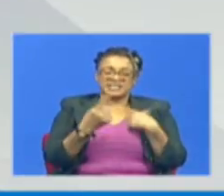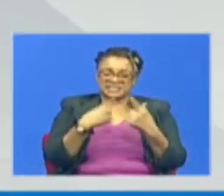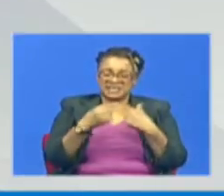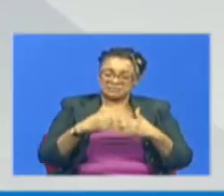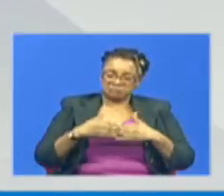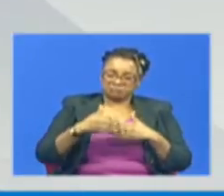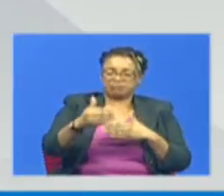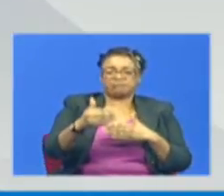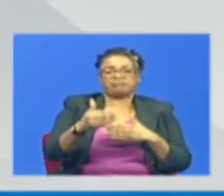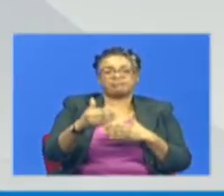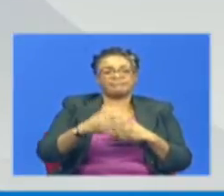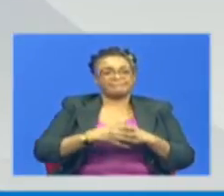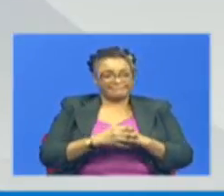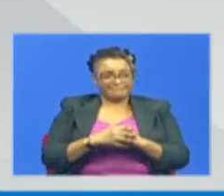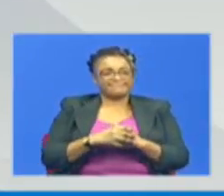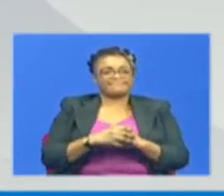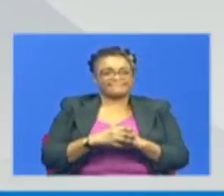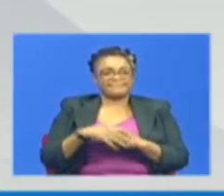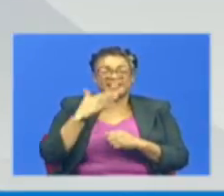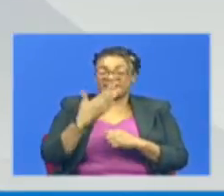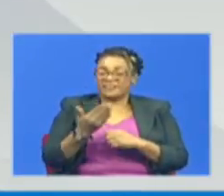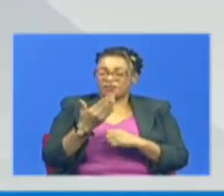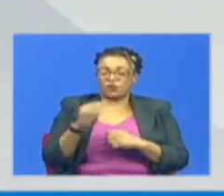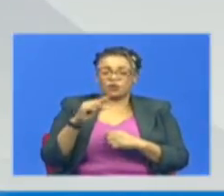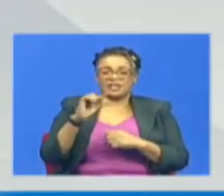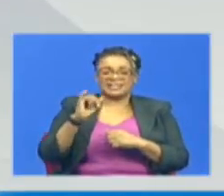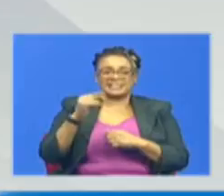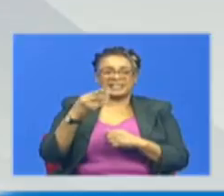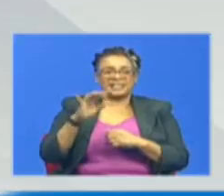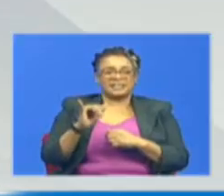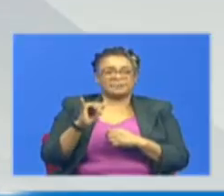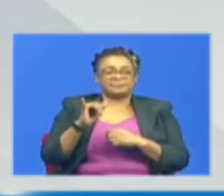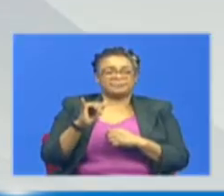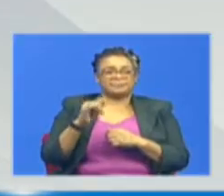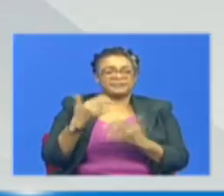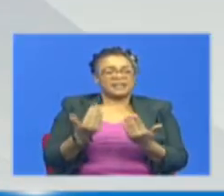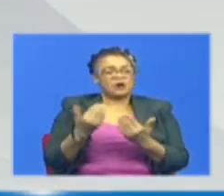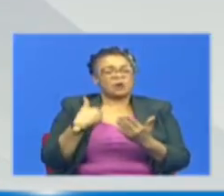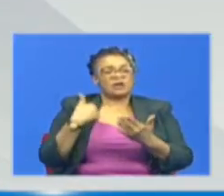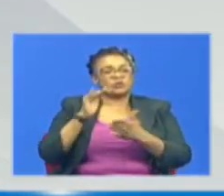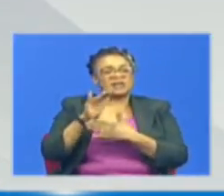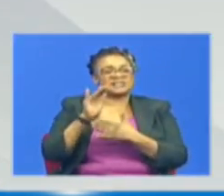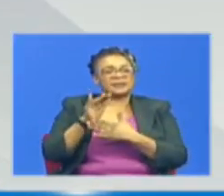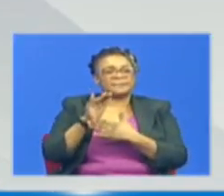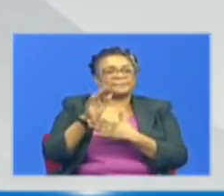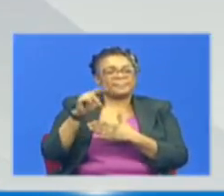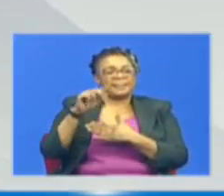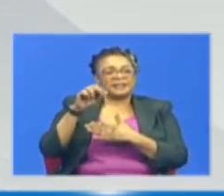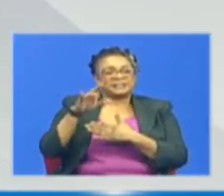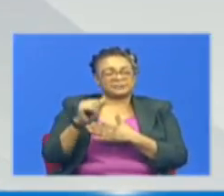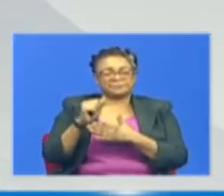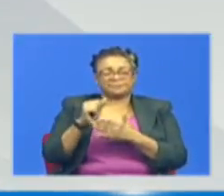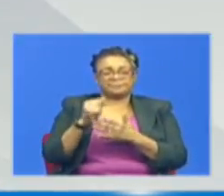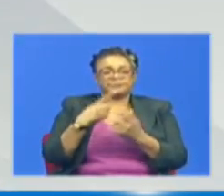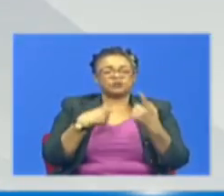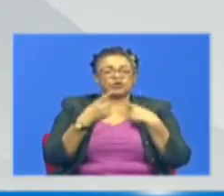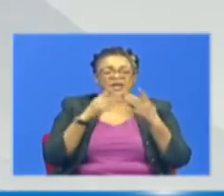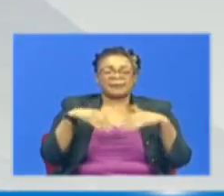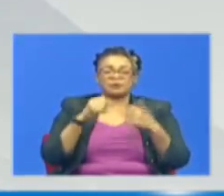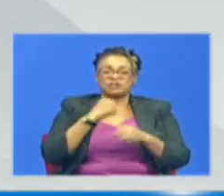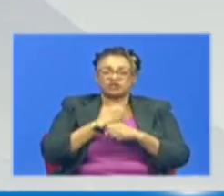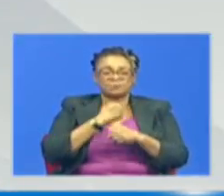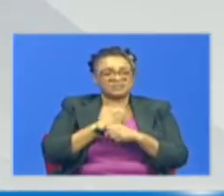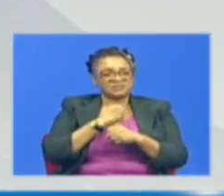program. All right. Thank you very much, Bwana Gitahi. And now to bring in Richard Ngatia now. And Bwana Gitahi has also mentioned about the issues of jobs and the